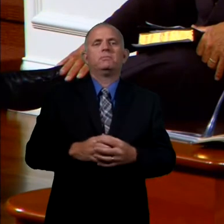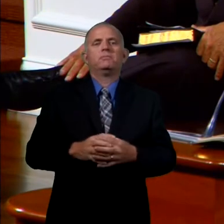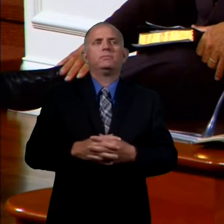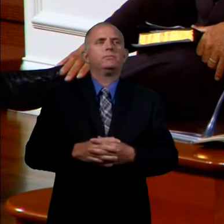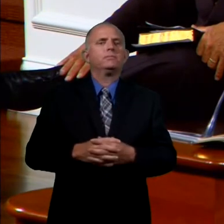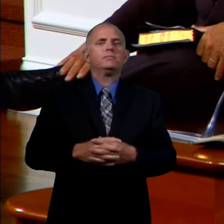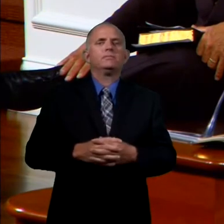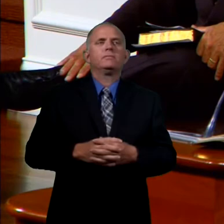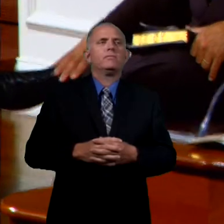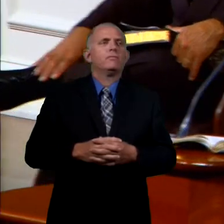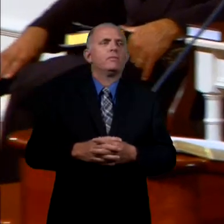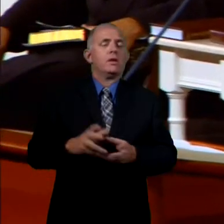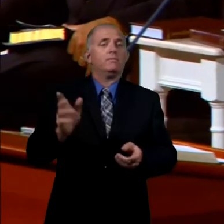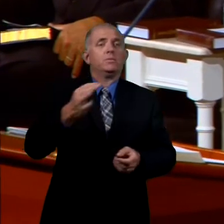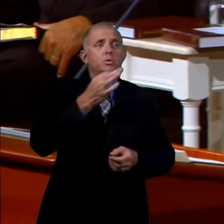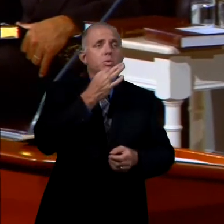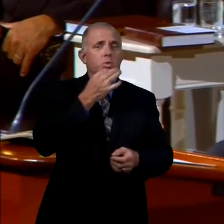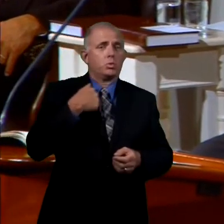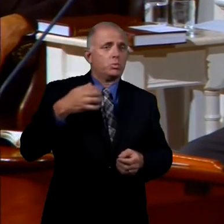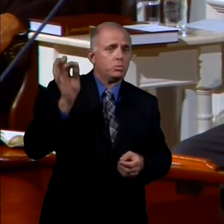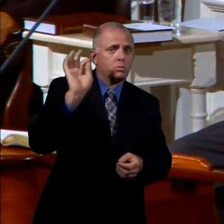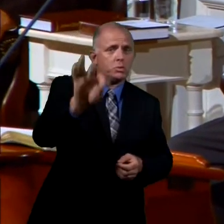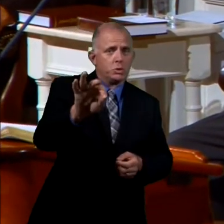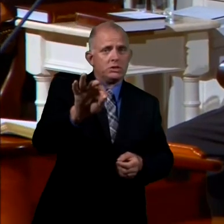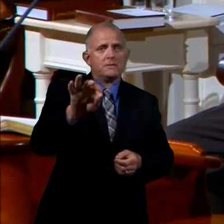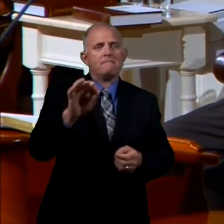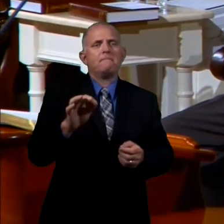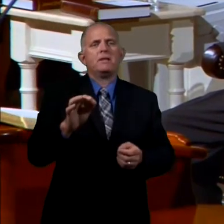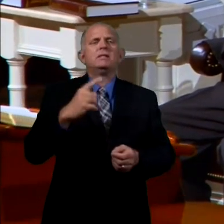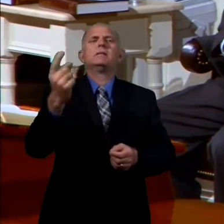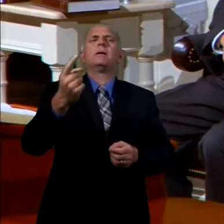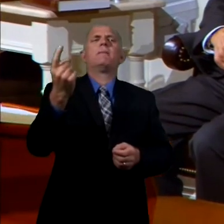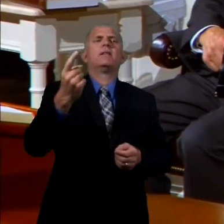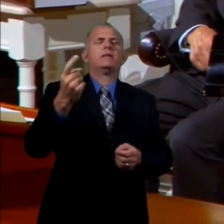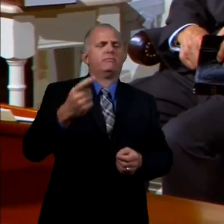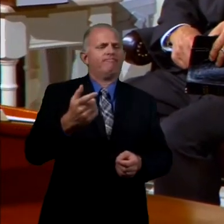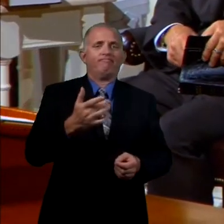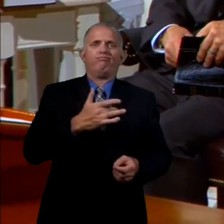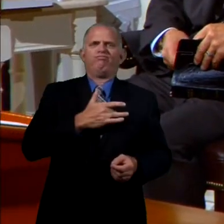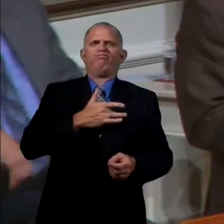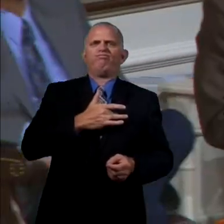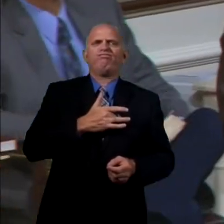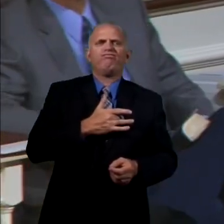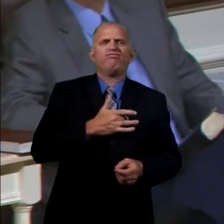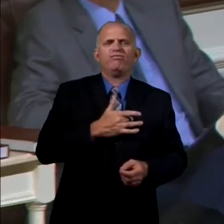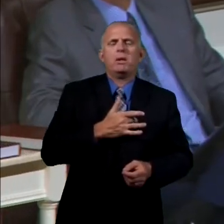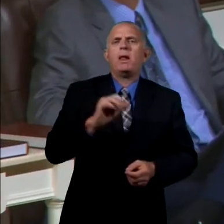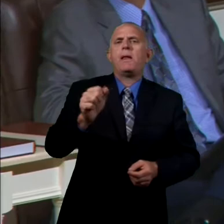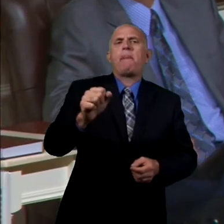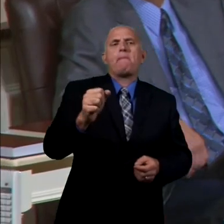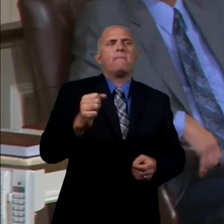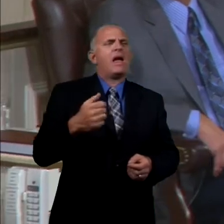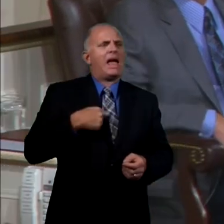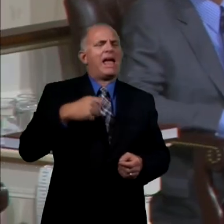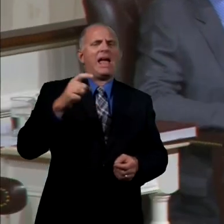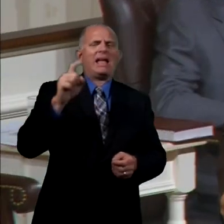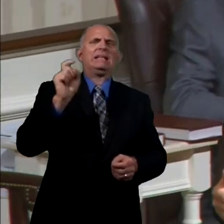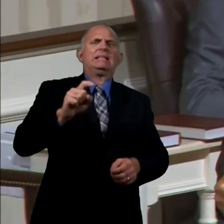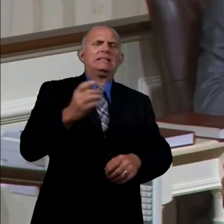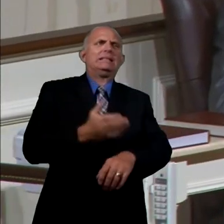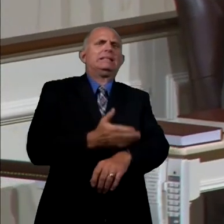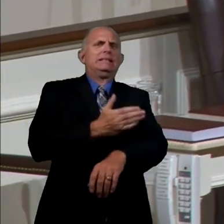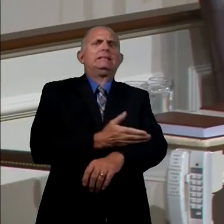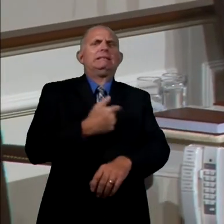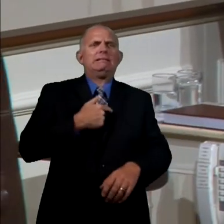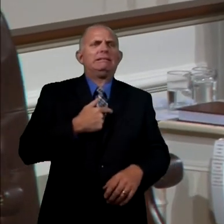what I'm going to teach on this morning, if it is something that does hit you where you think, you know, I need to work on that. The funny thing is, sometimes as you teach